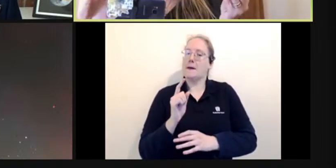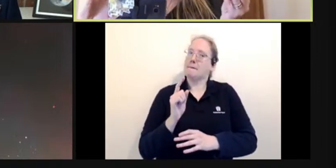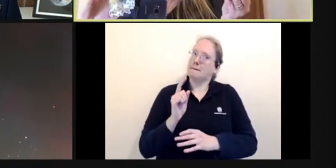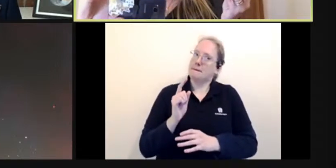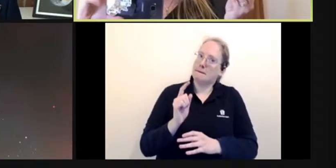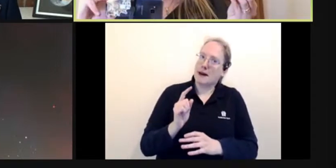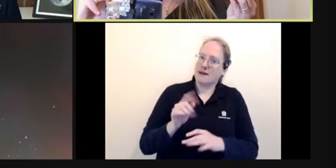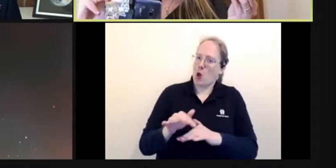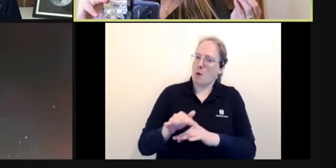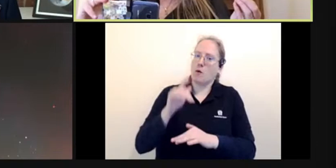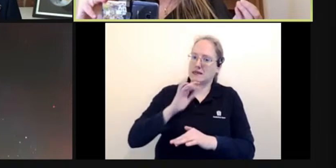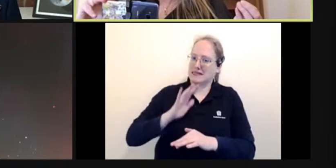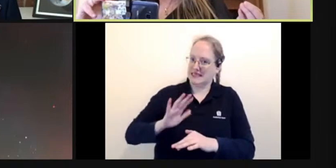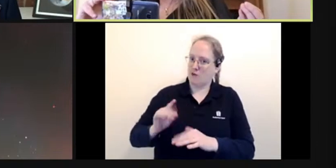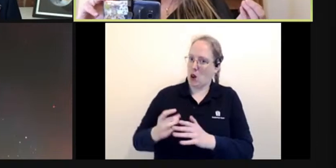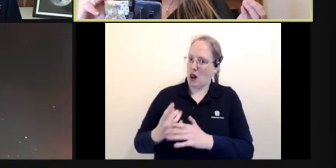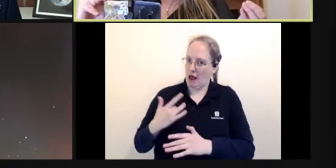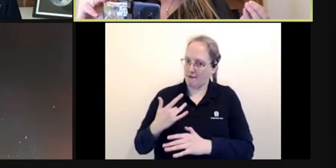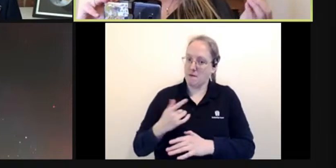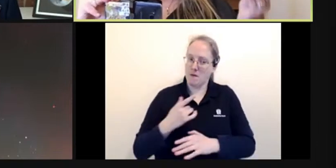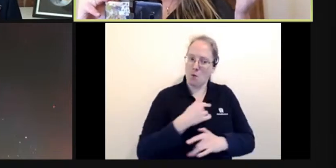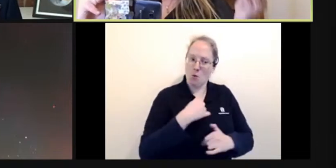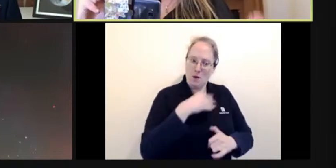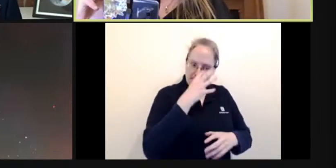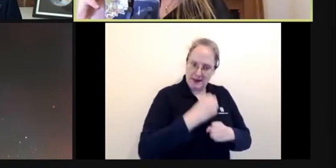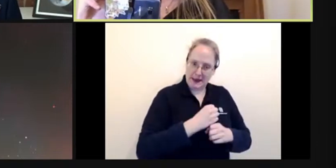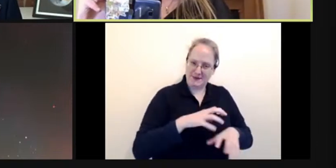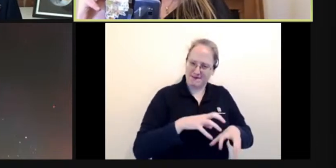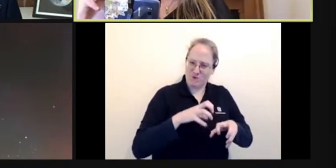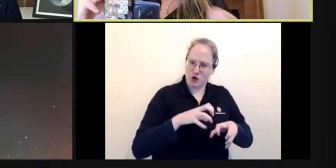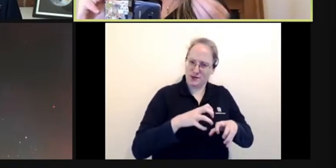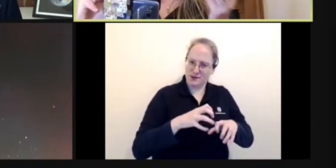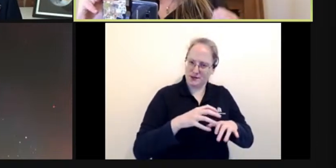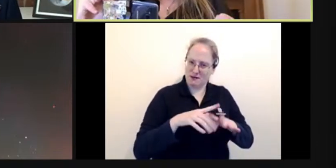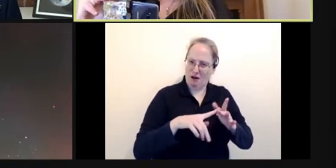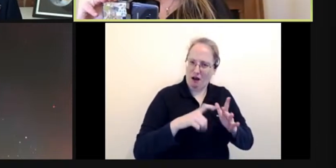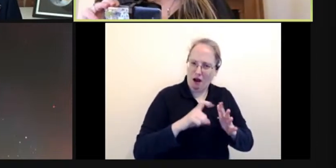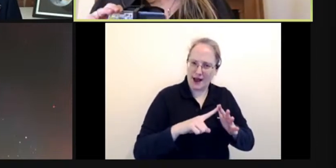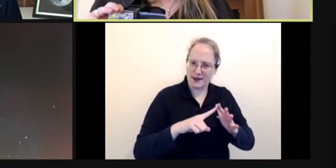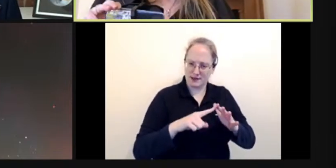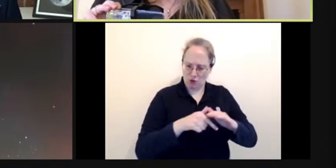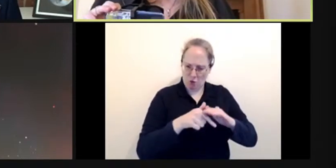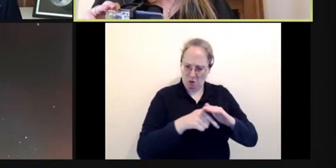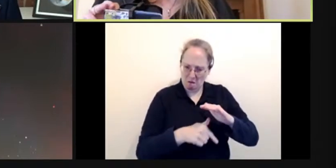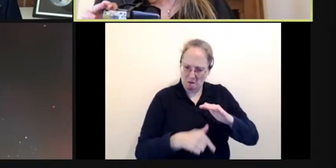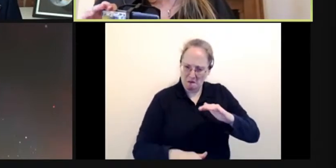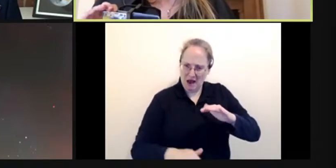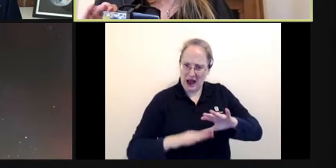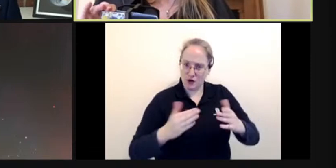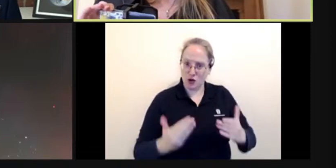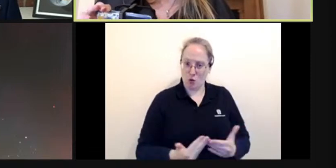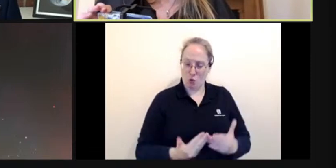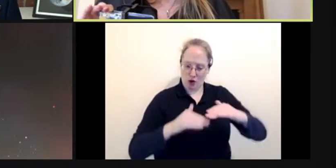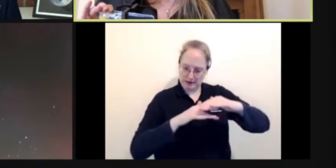trapped in these kind of salt flows on the surface or deep below, so the poles, for instance, there could be reservoirs